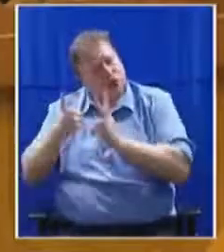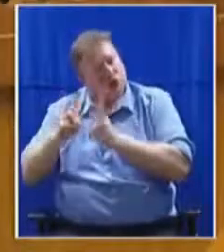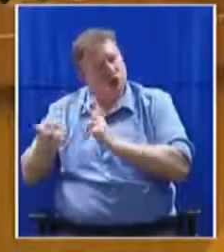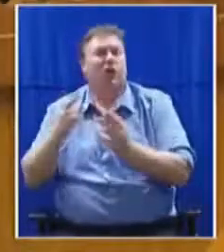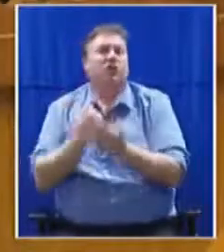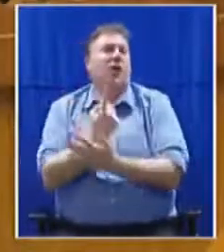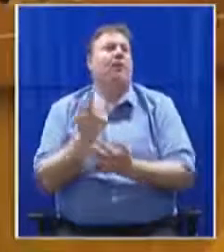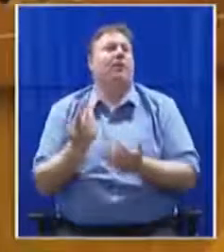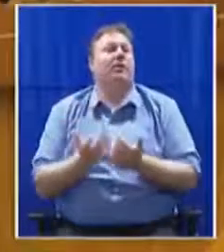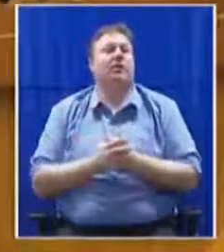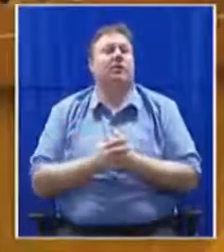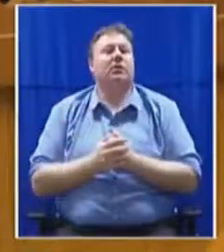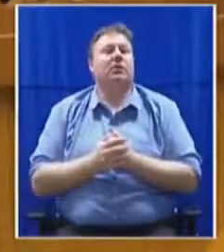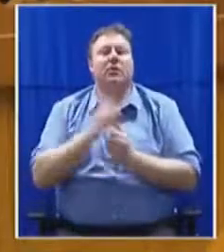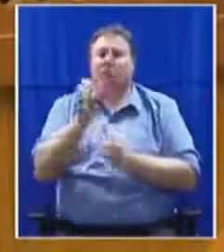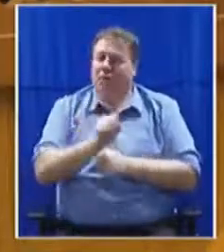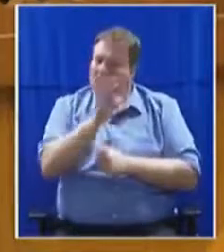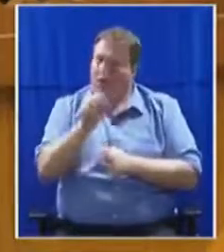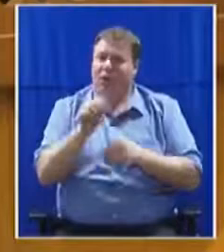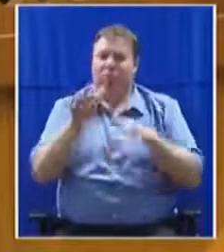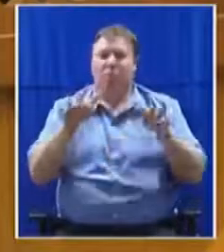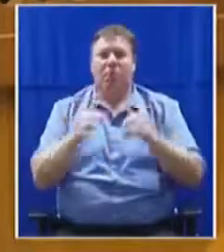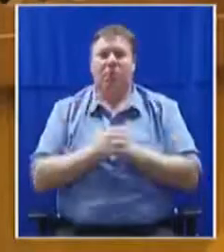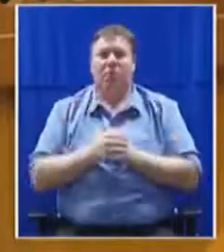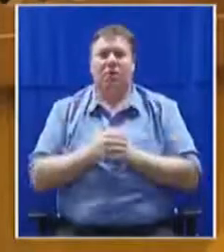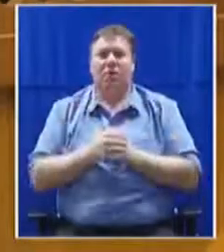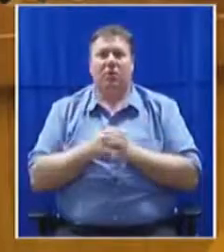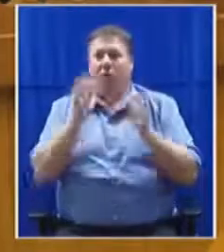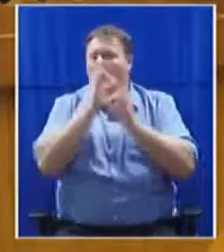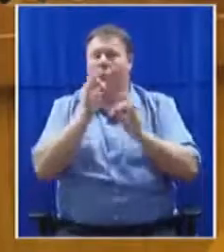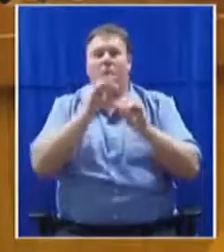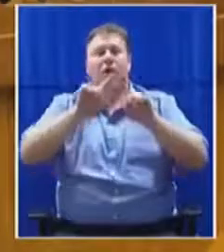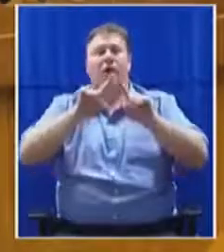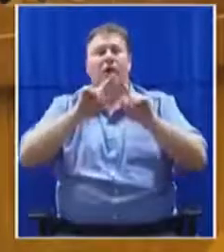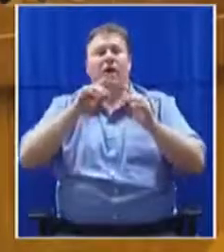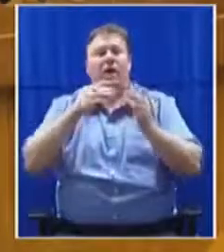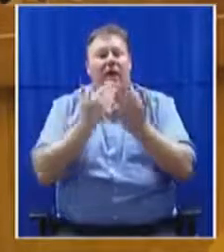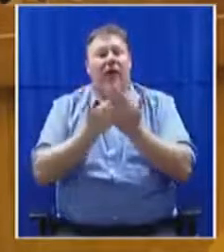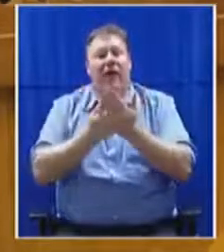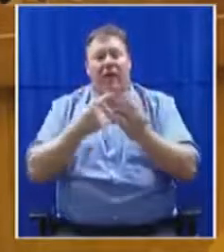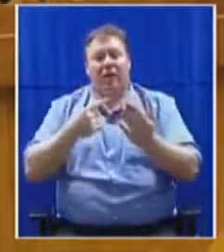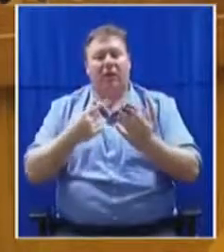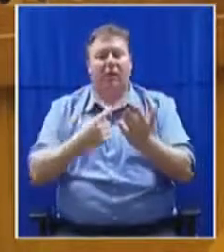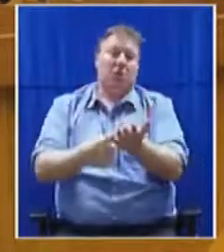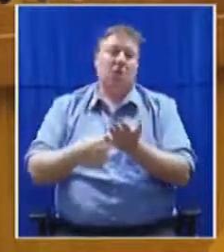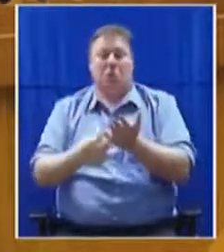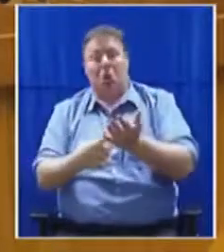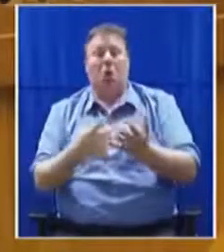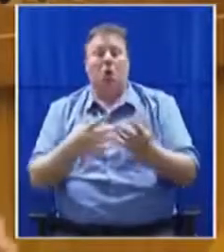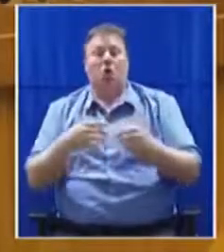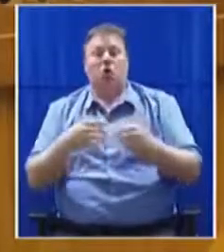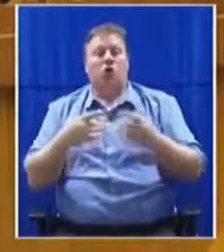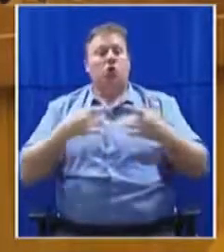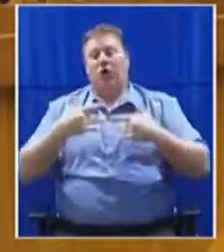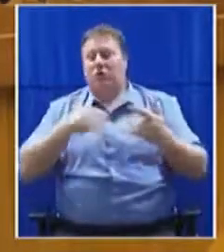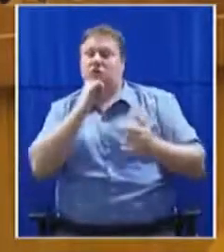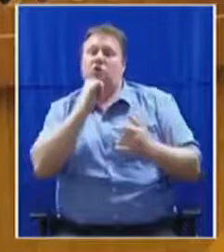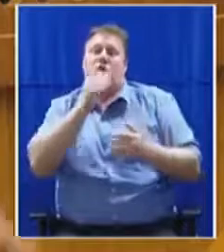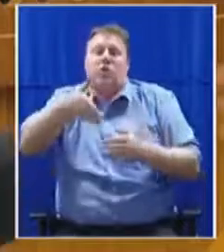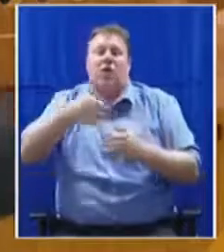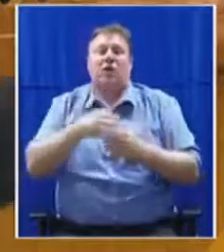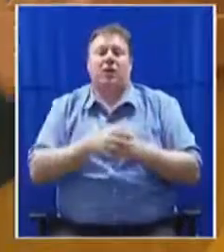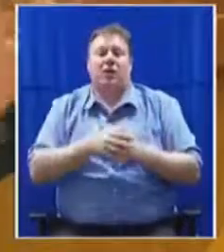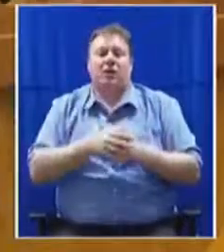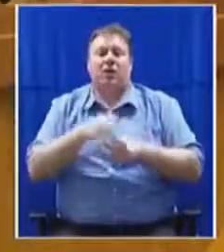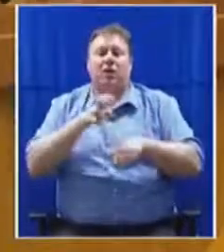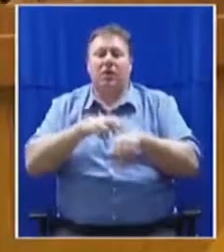So fellow South Africans, no one can debate that we are in a crisis. We need to lead. We